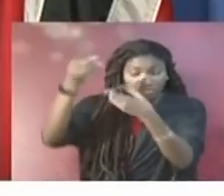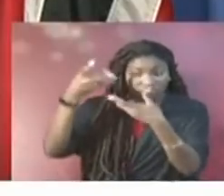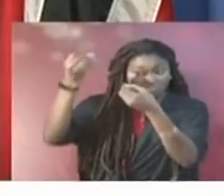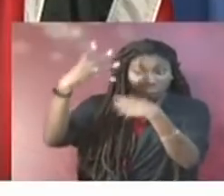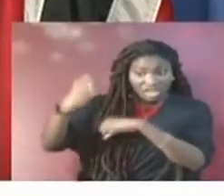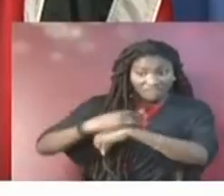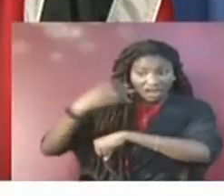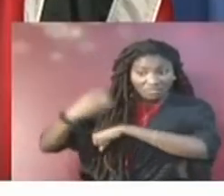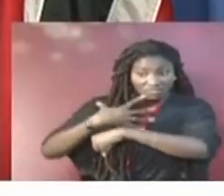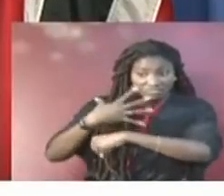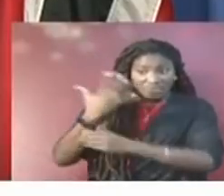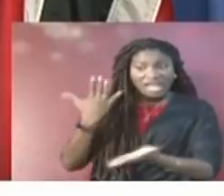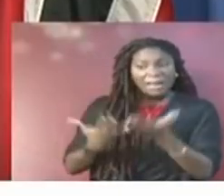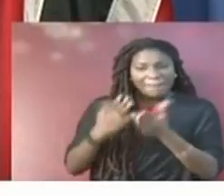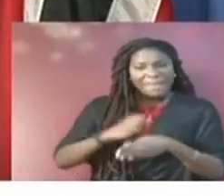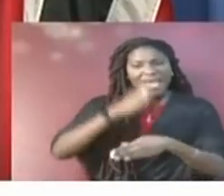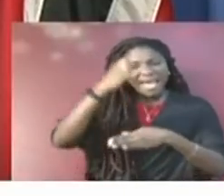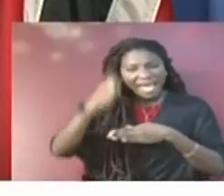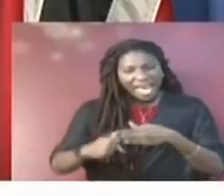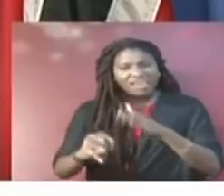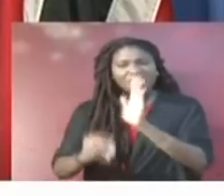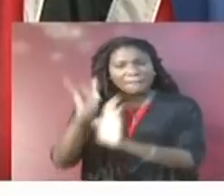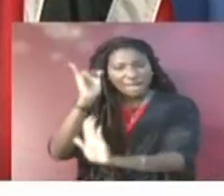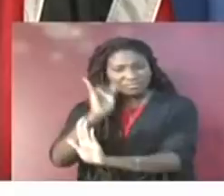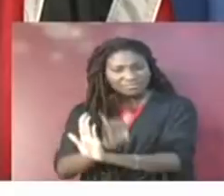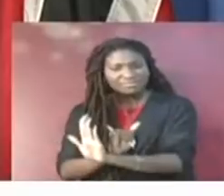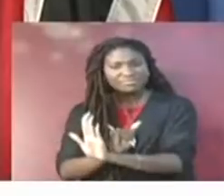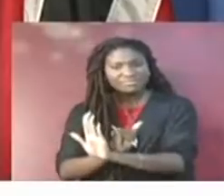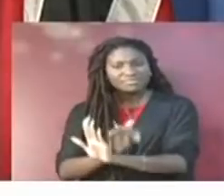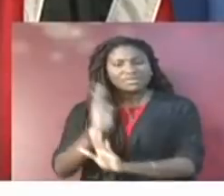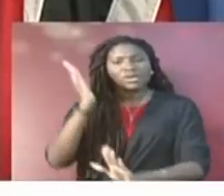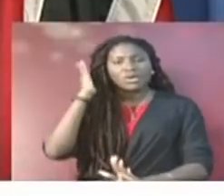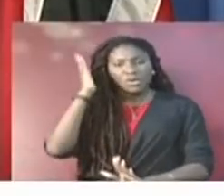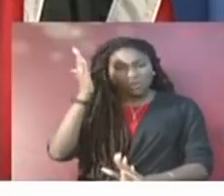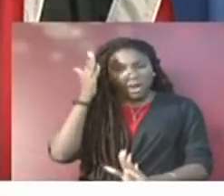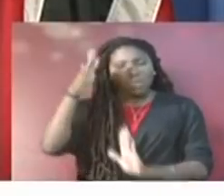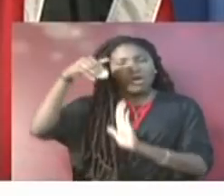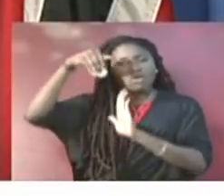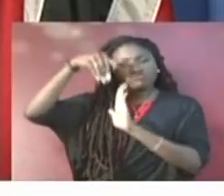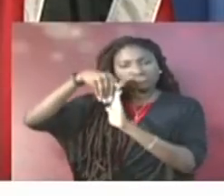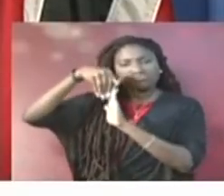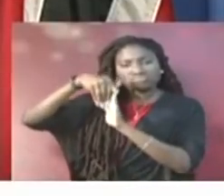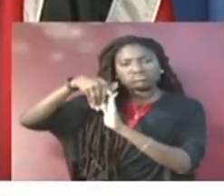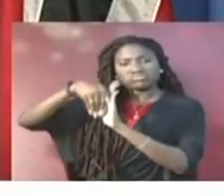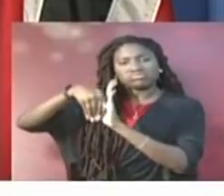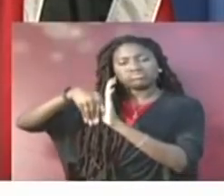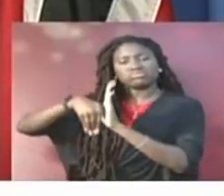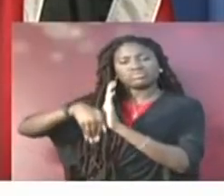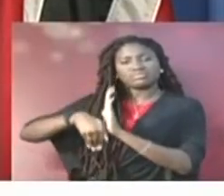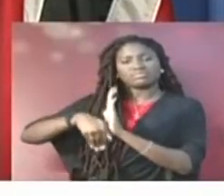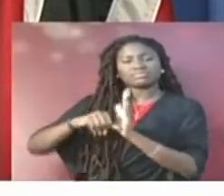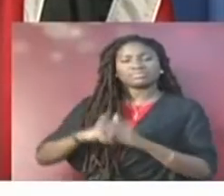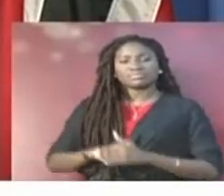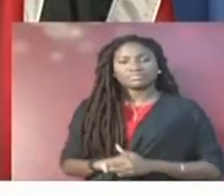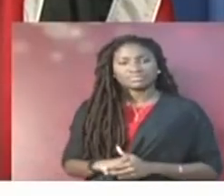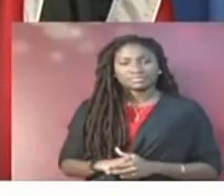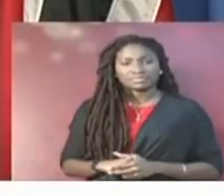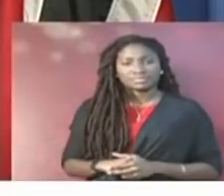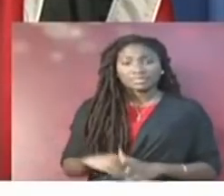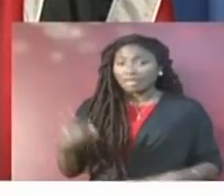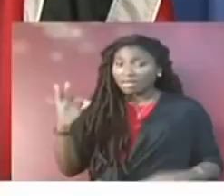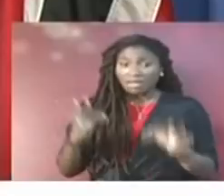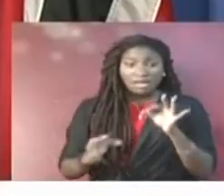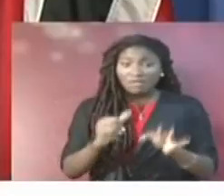maybe by the end of the month or thereabouts, we should be reporting different numbers. On the other hand, if we don't do